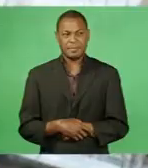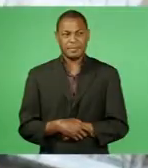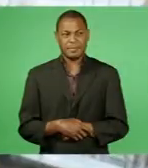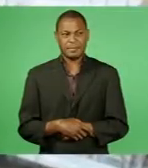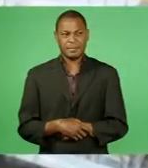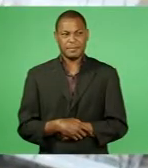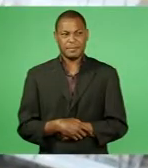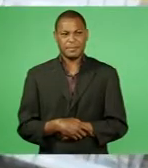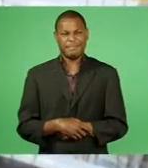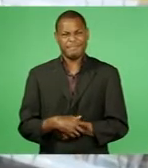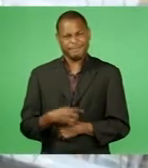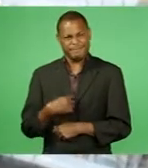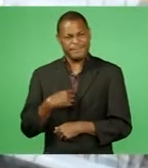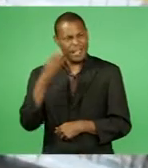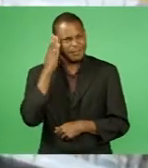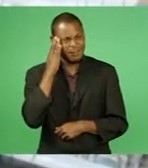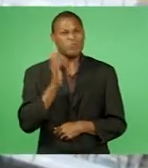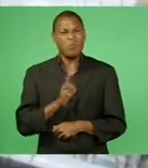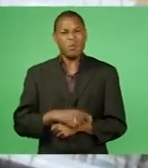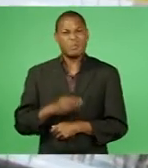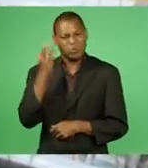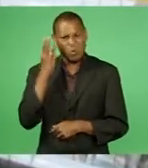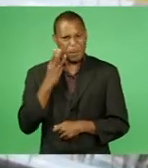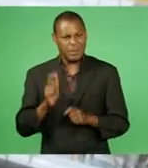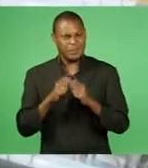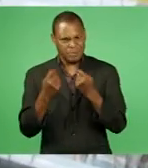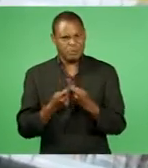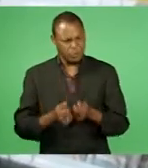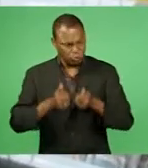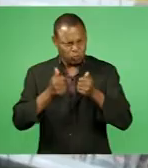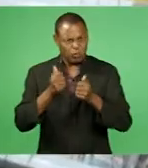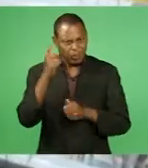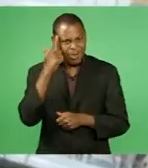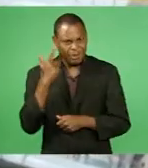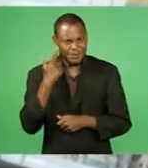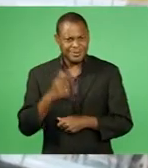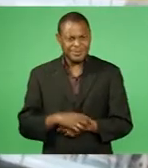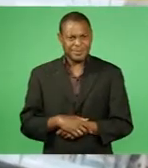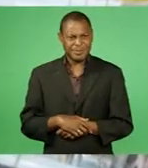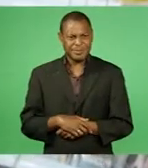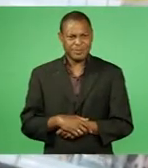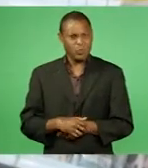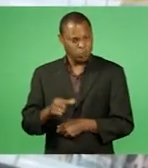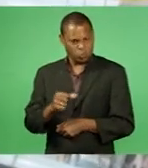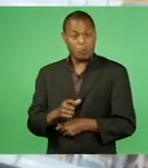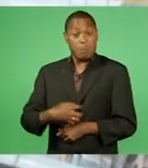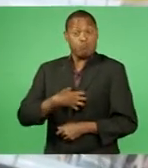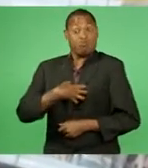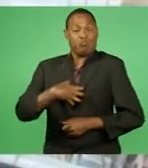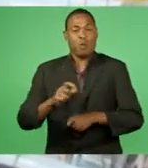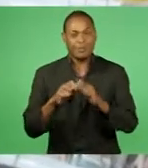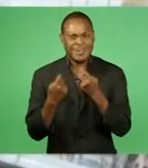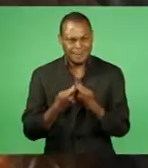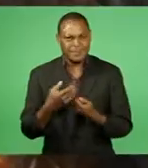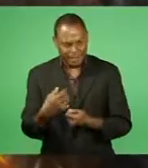I would suggest that Fijiana team is a good and interesting for ladies. I would suggest that it should be more teams created so that more